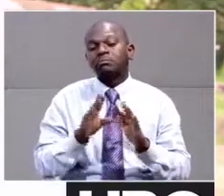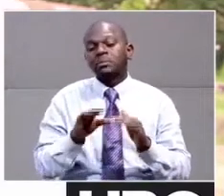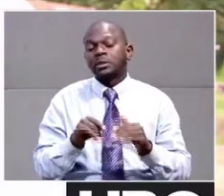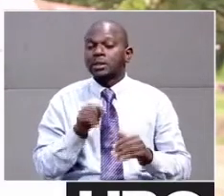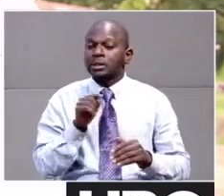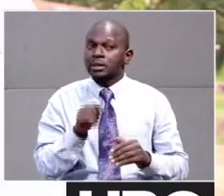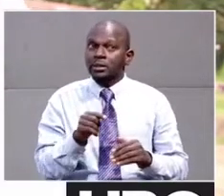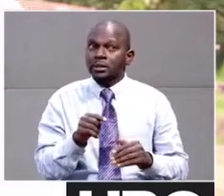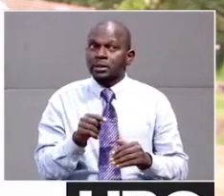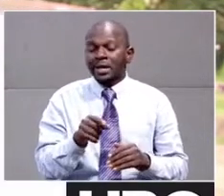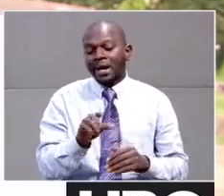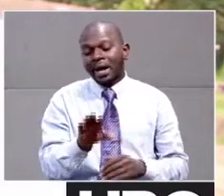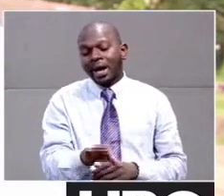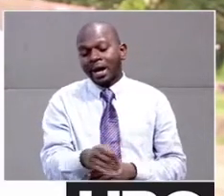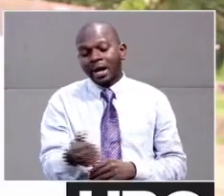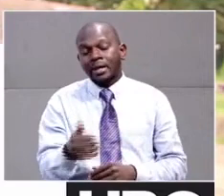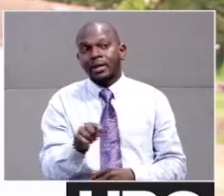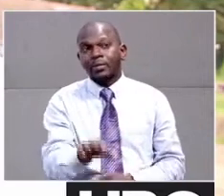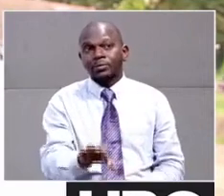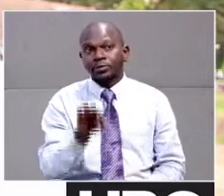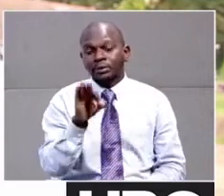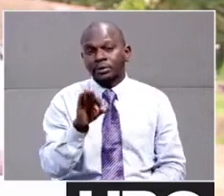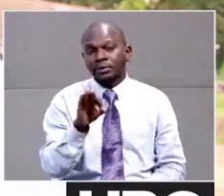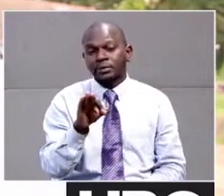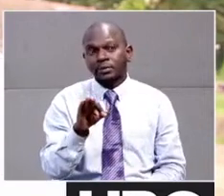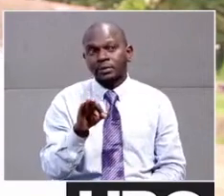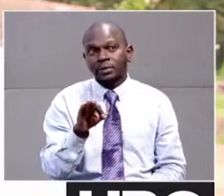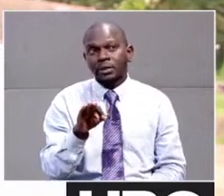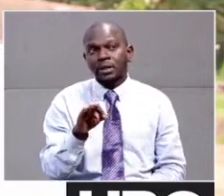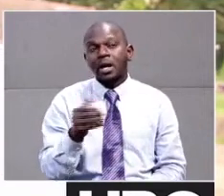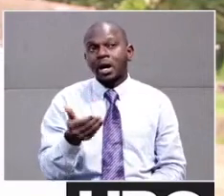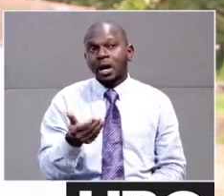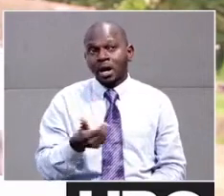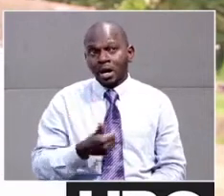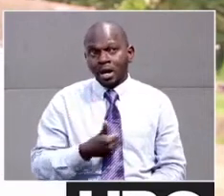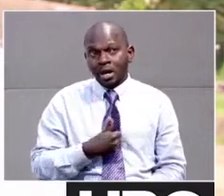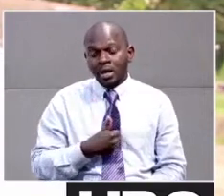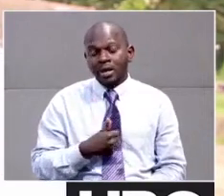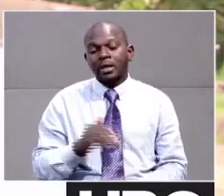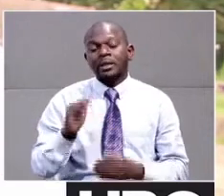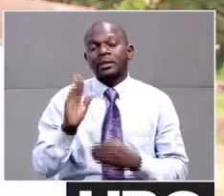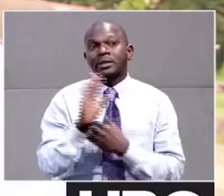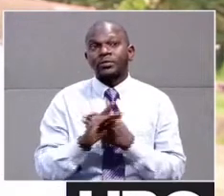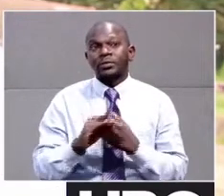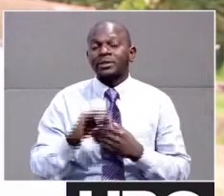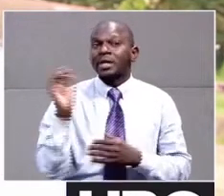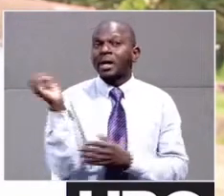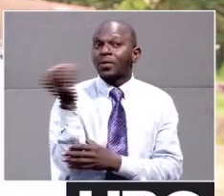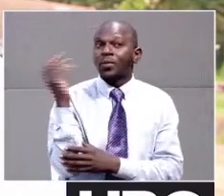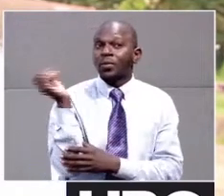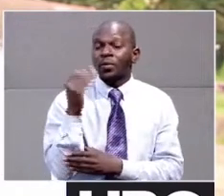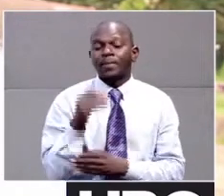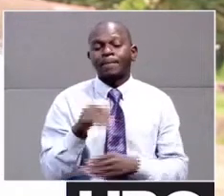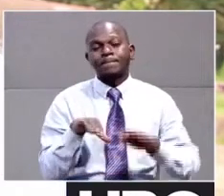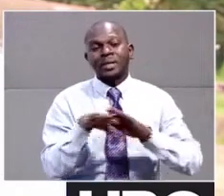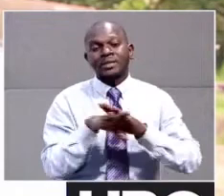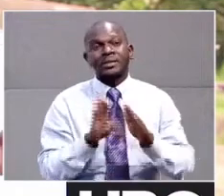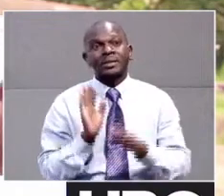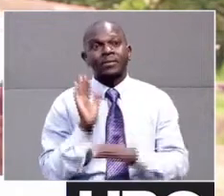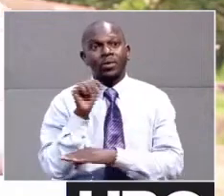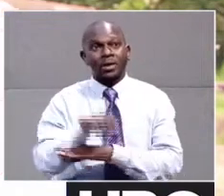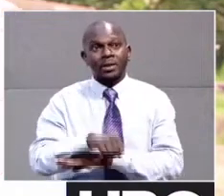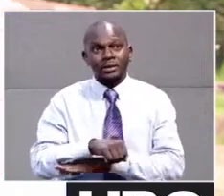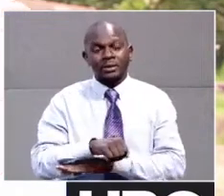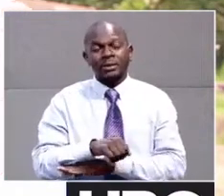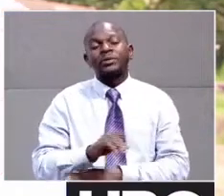And then the other option is a... We have the district ambulance, which is based in Bukedea Health Center 4. It's